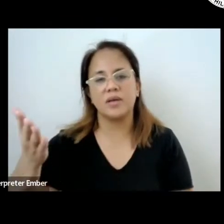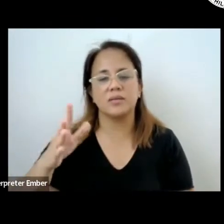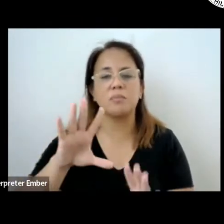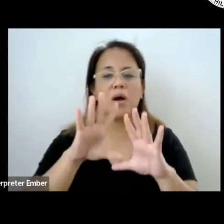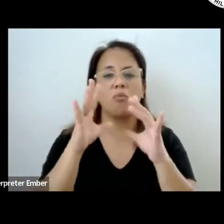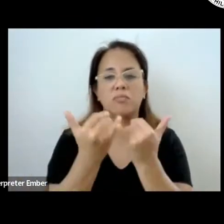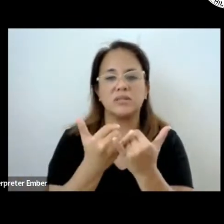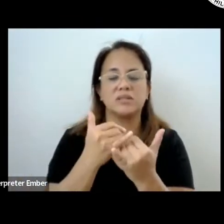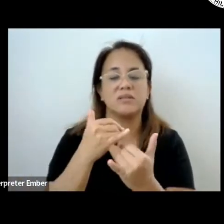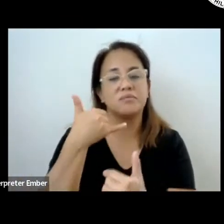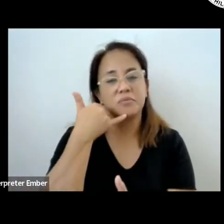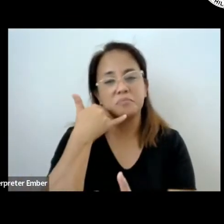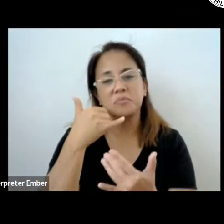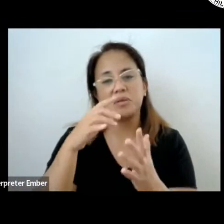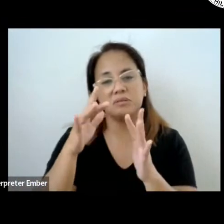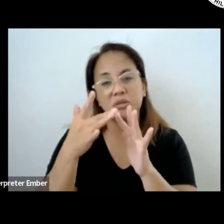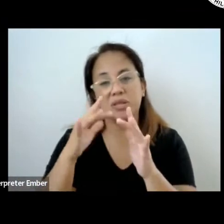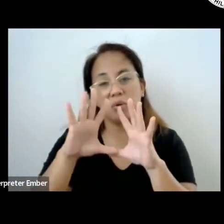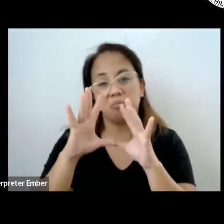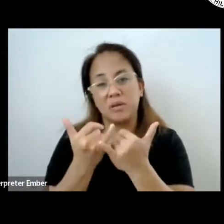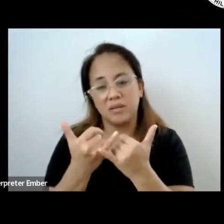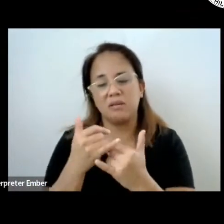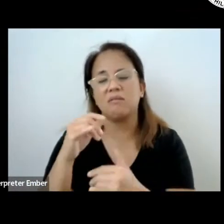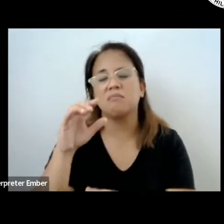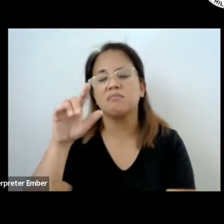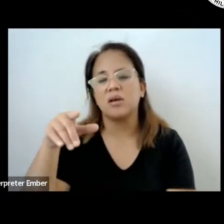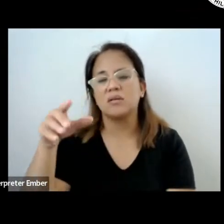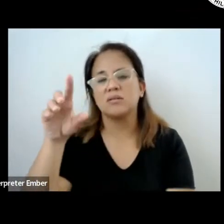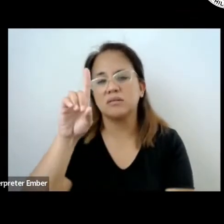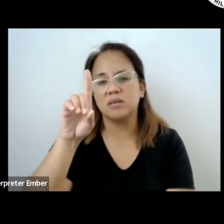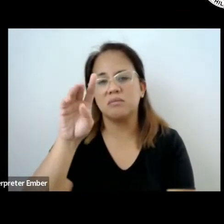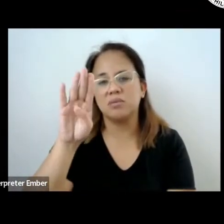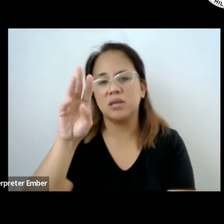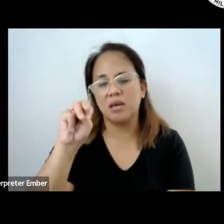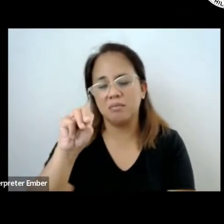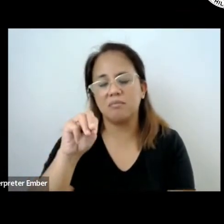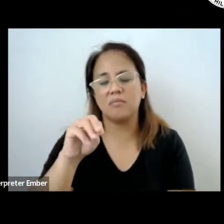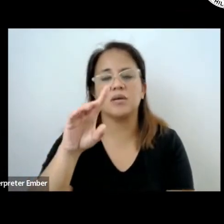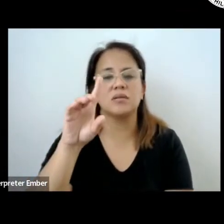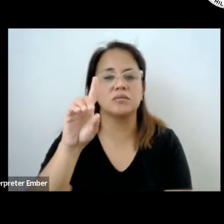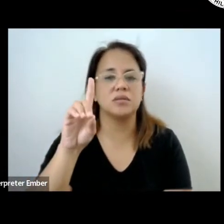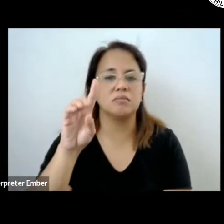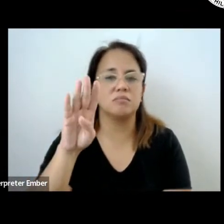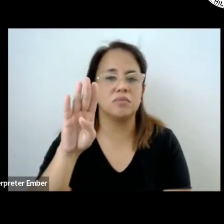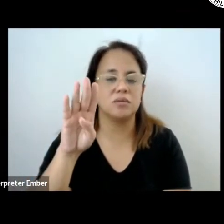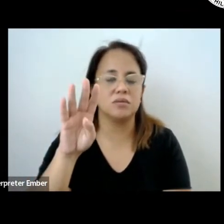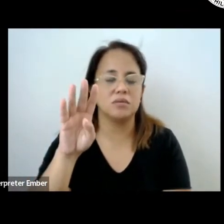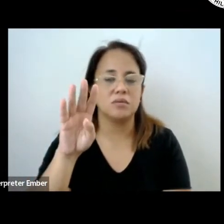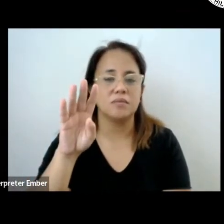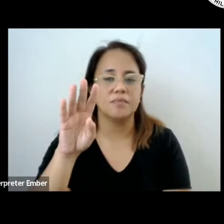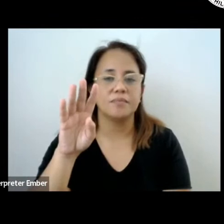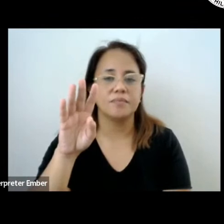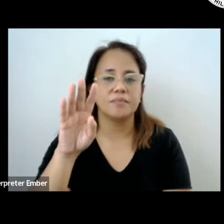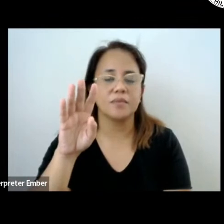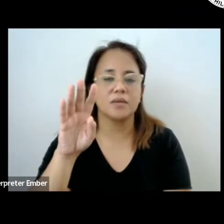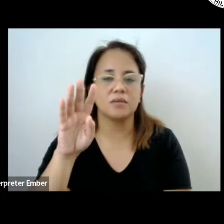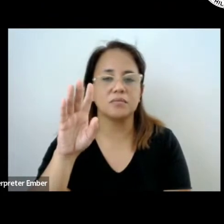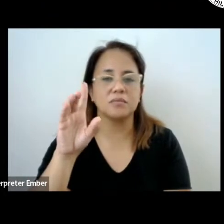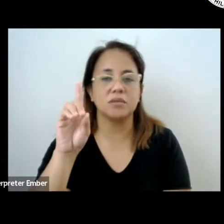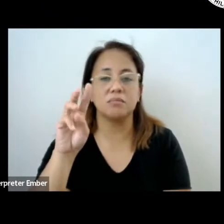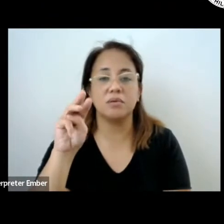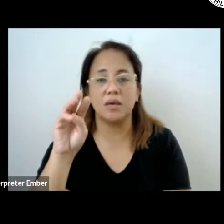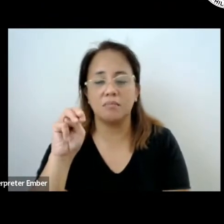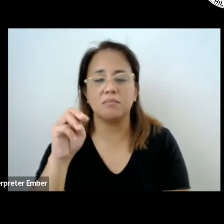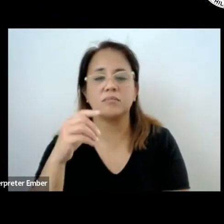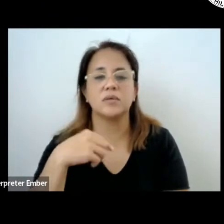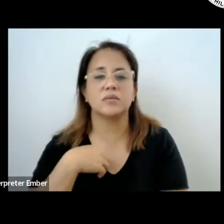companies. We should make sure that the DBM and DOF are also present. And ComSec, paki-apprise na sila, ito yung issue,